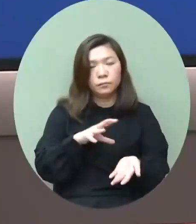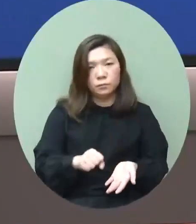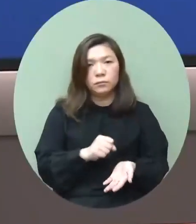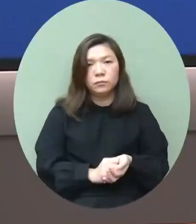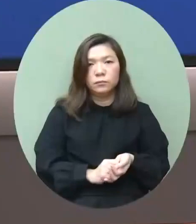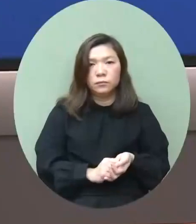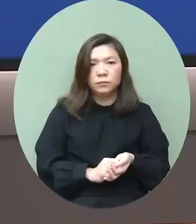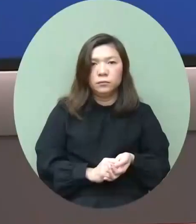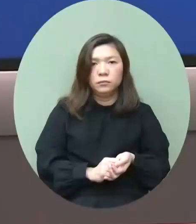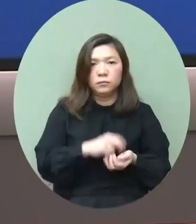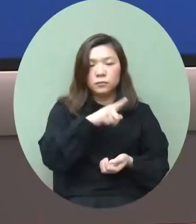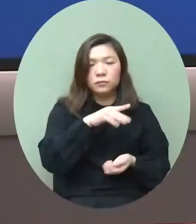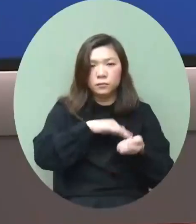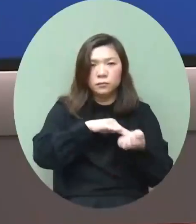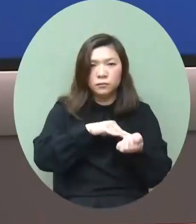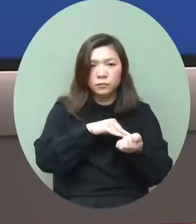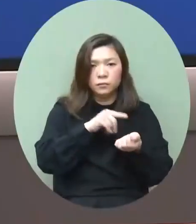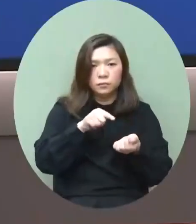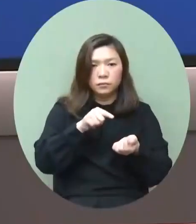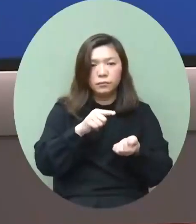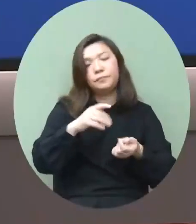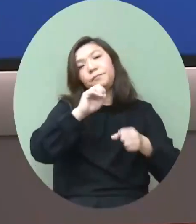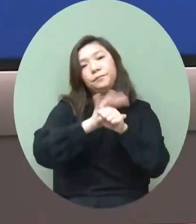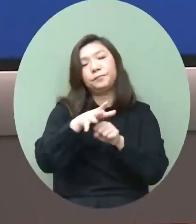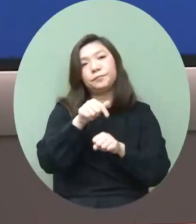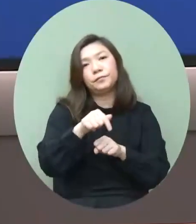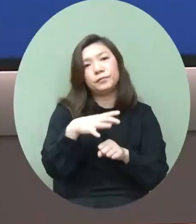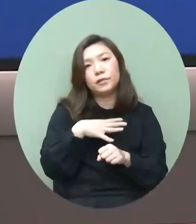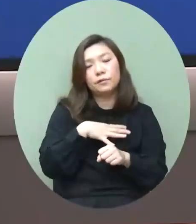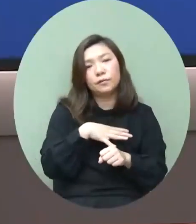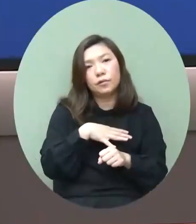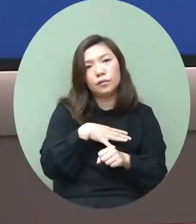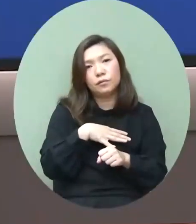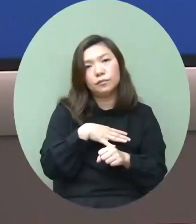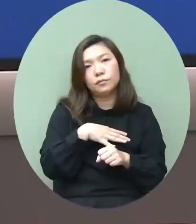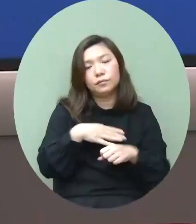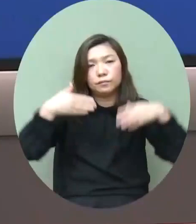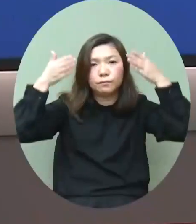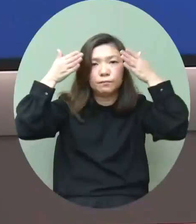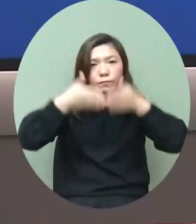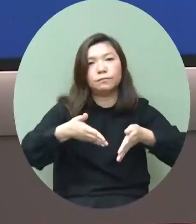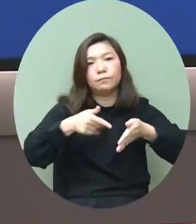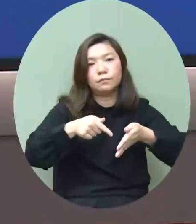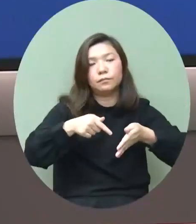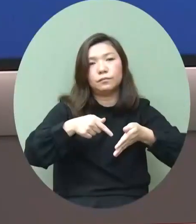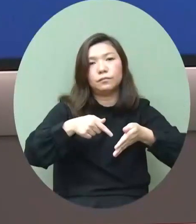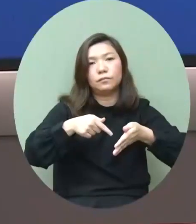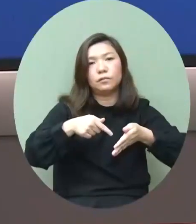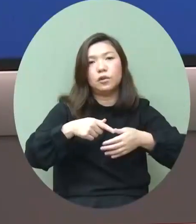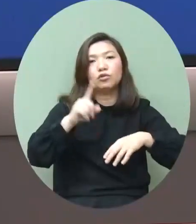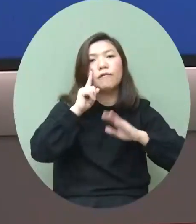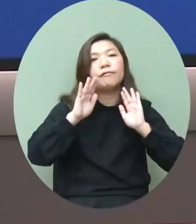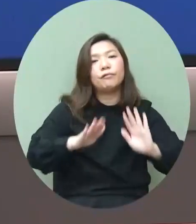because we are now our focus is now on preventing critical illness and preventing deaths